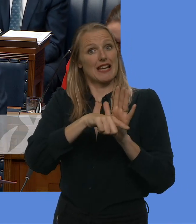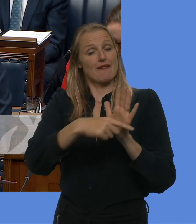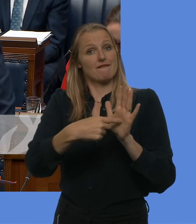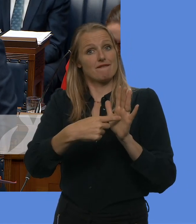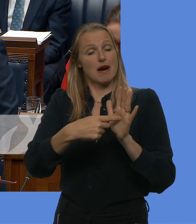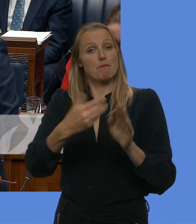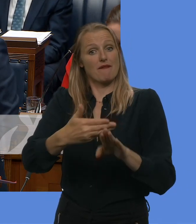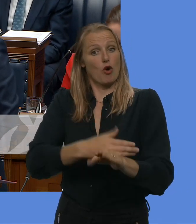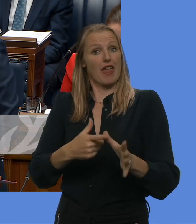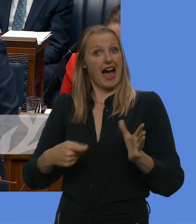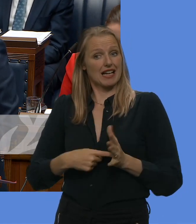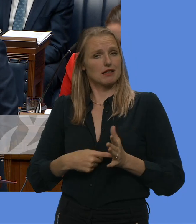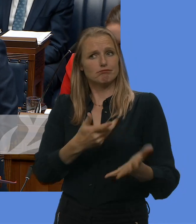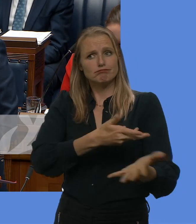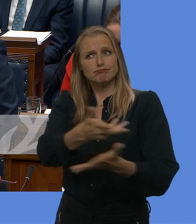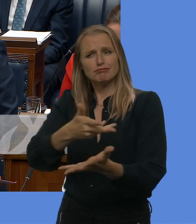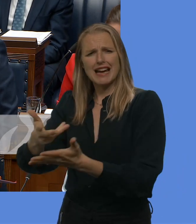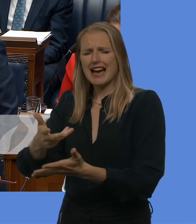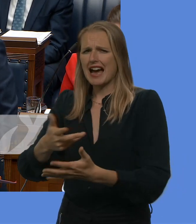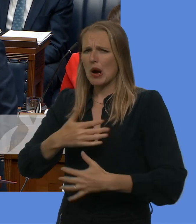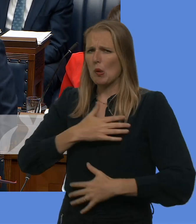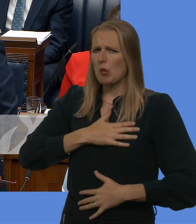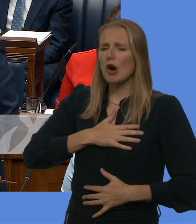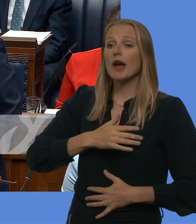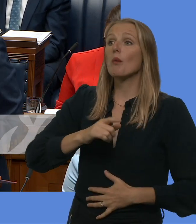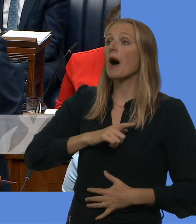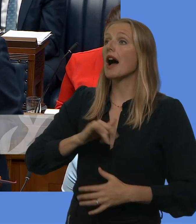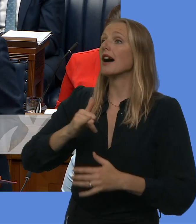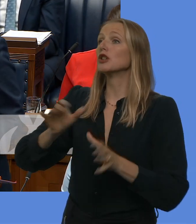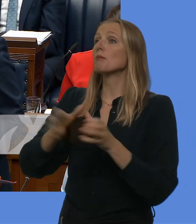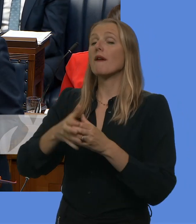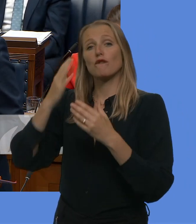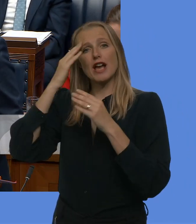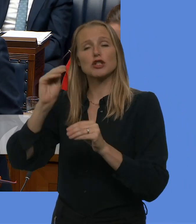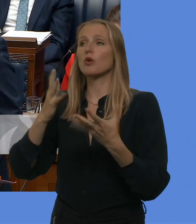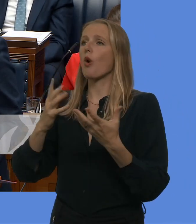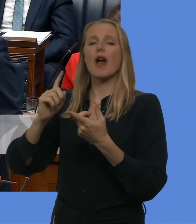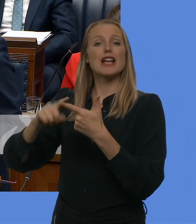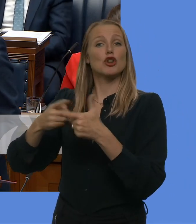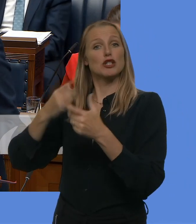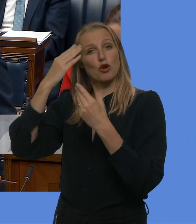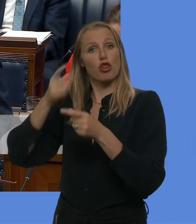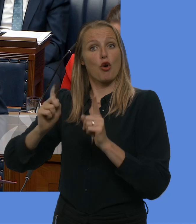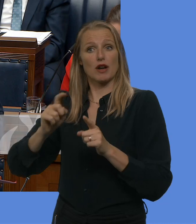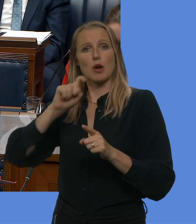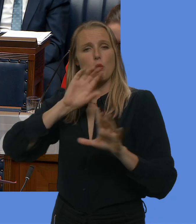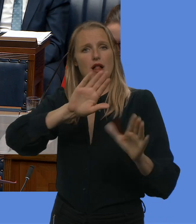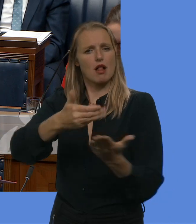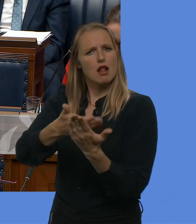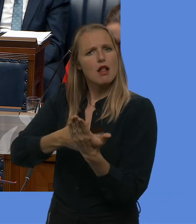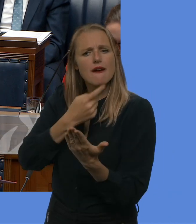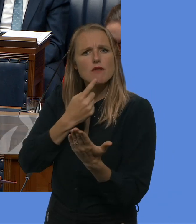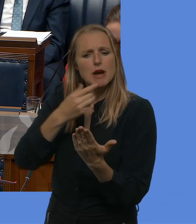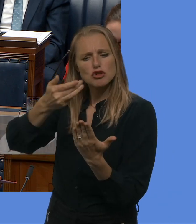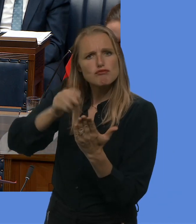Act that any such data held by the Department of Education or the Education Authority would be subject to the Freedom of Information Act